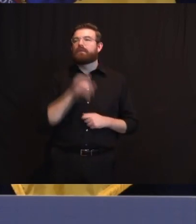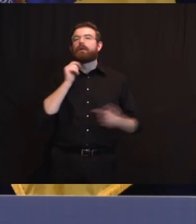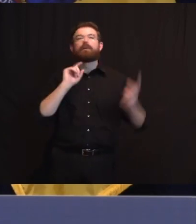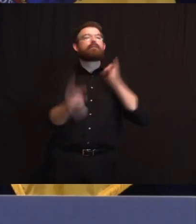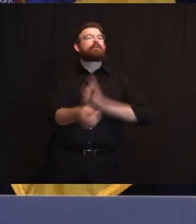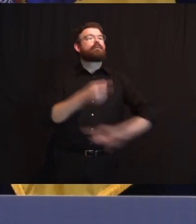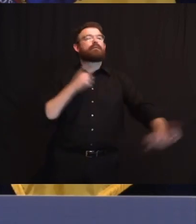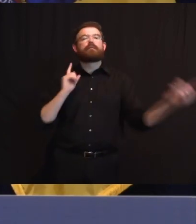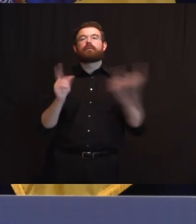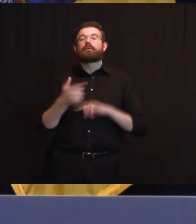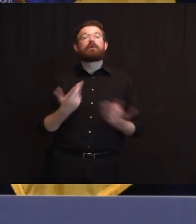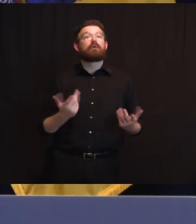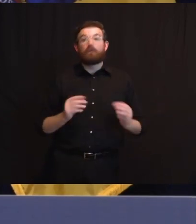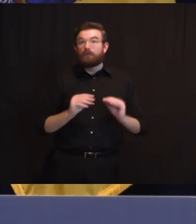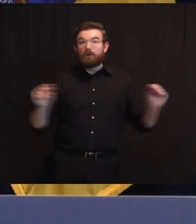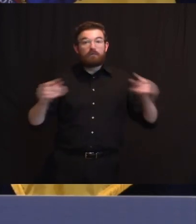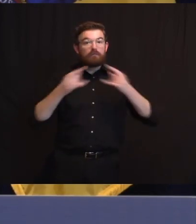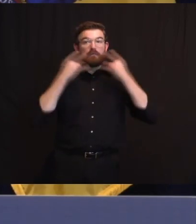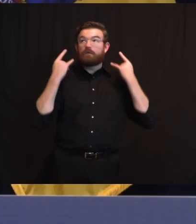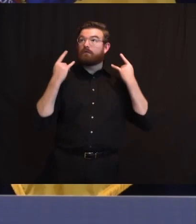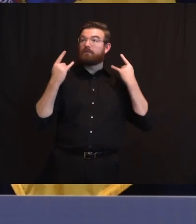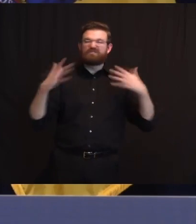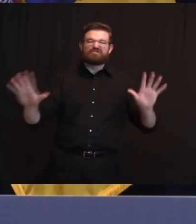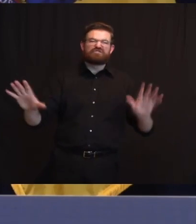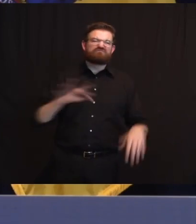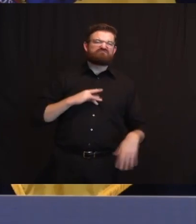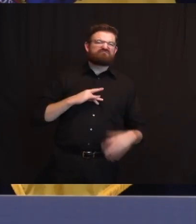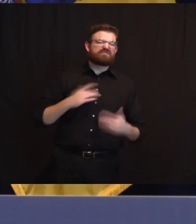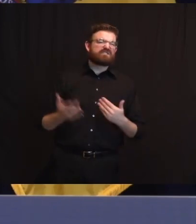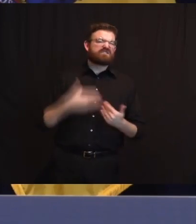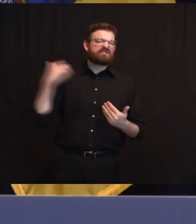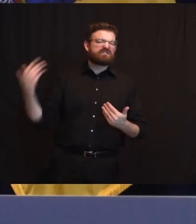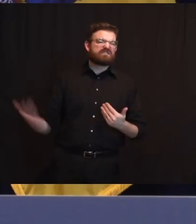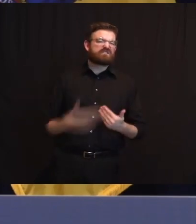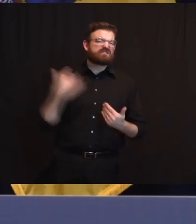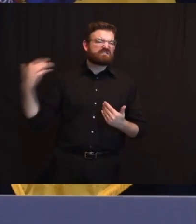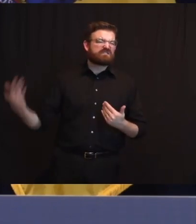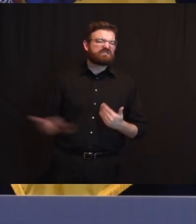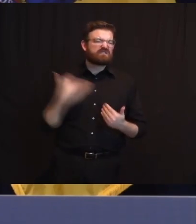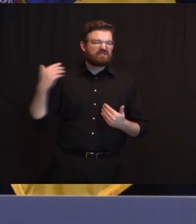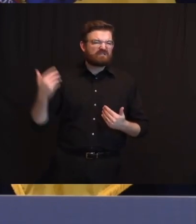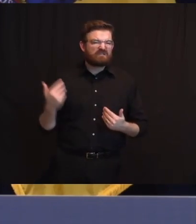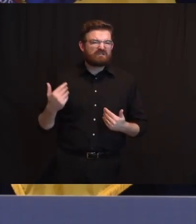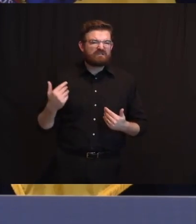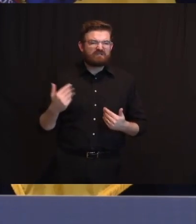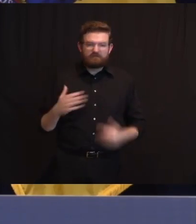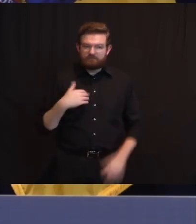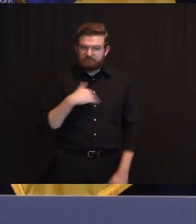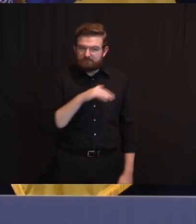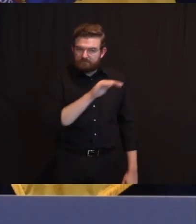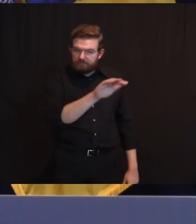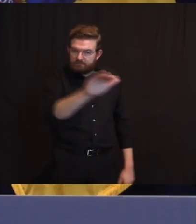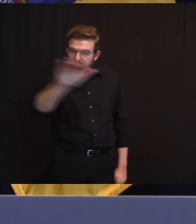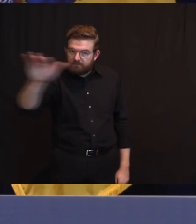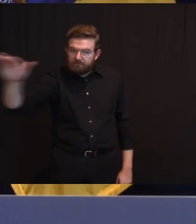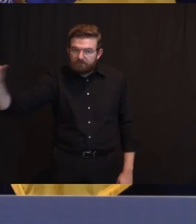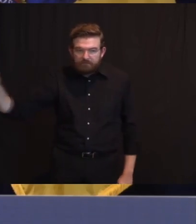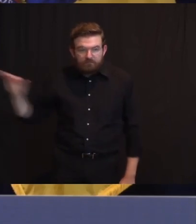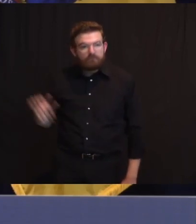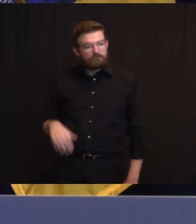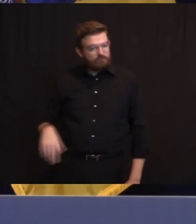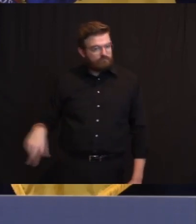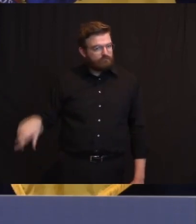two ways about that. So in particular to young people, where it seems to be more prevalent, Judy, the numbers are showing that it's getting younger in New Jersey